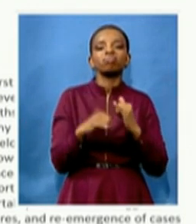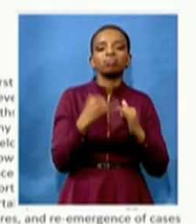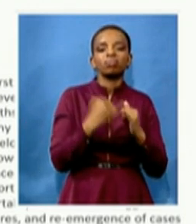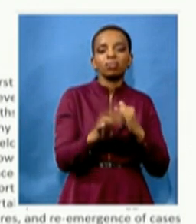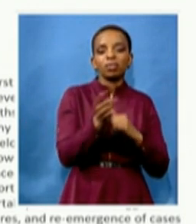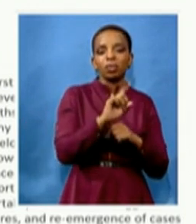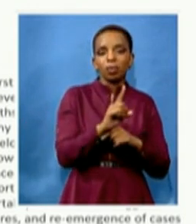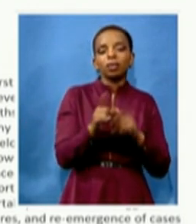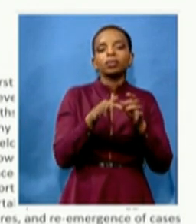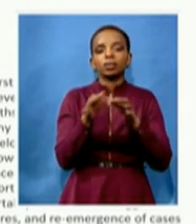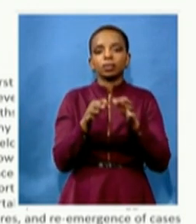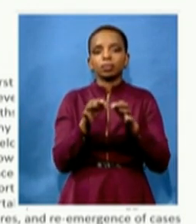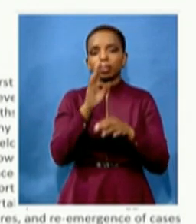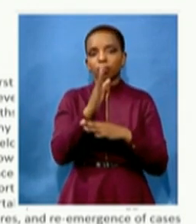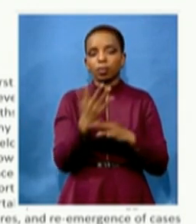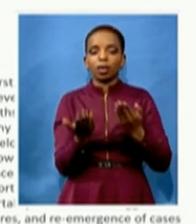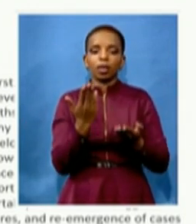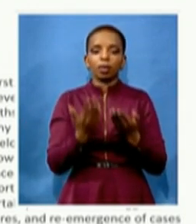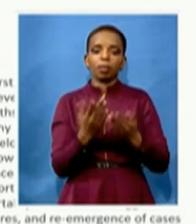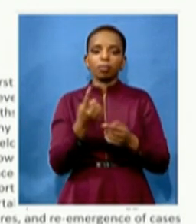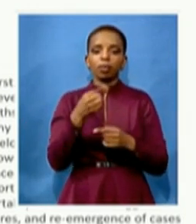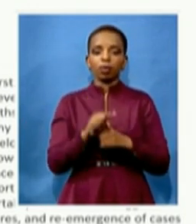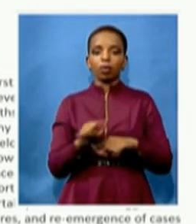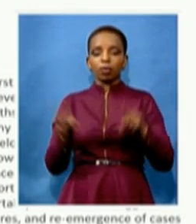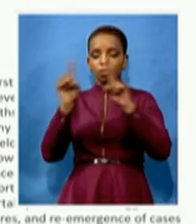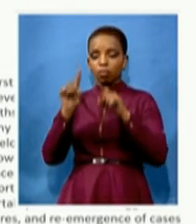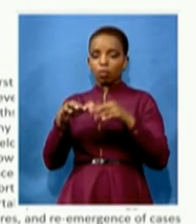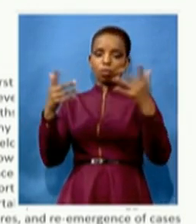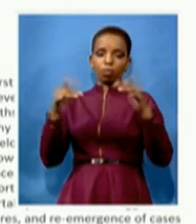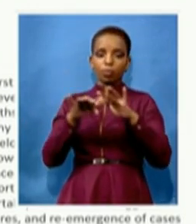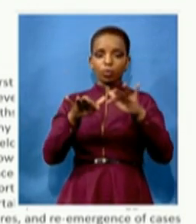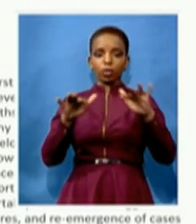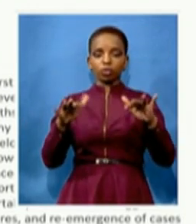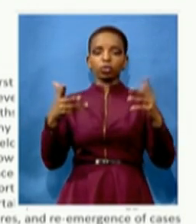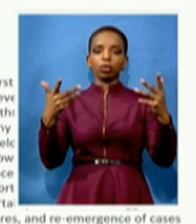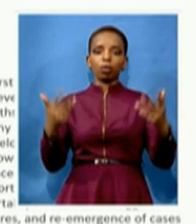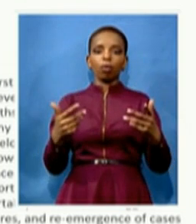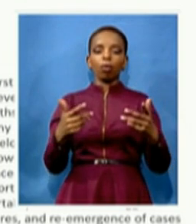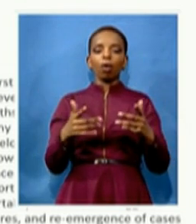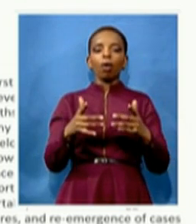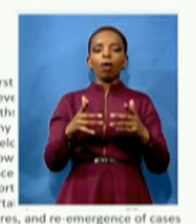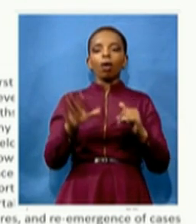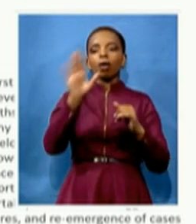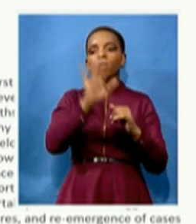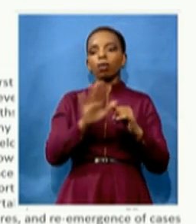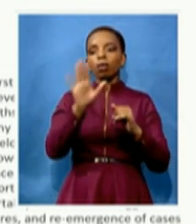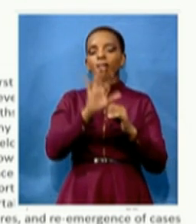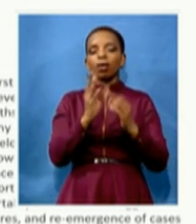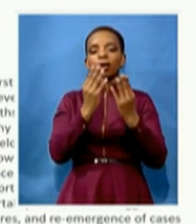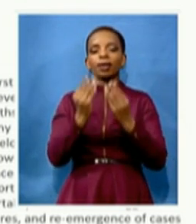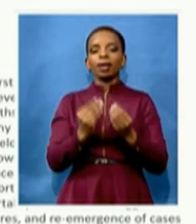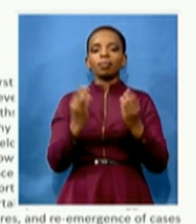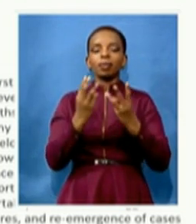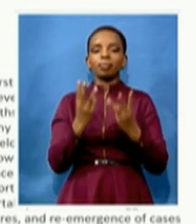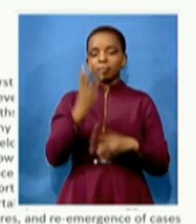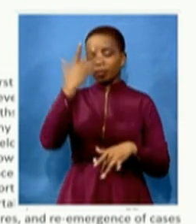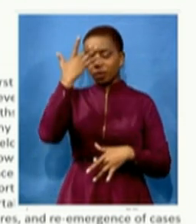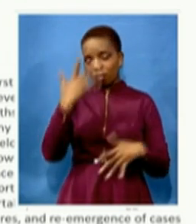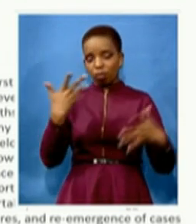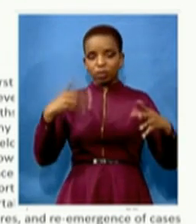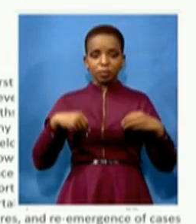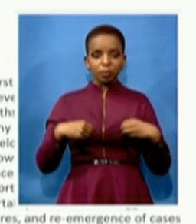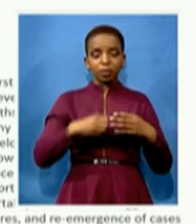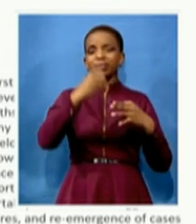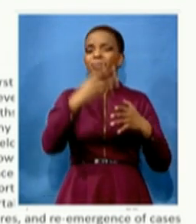in the population, variations in infectivity and susceptibility. All of these things, ideally, you need to allow for. So